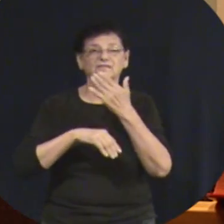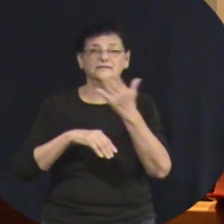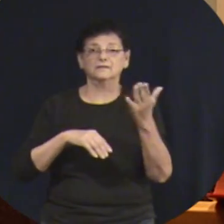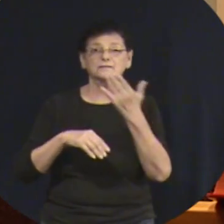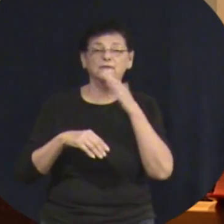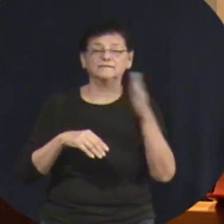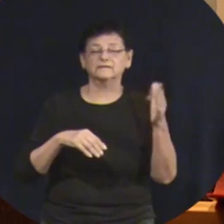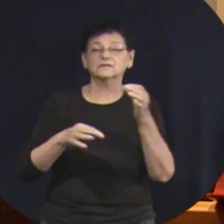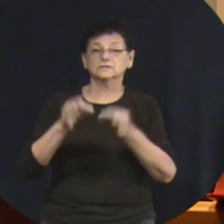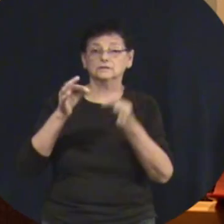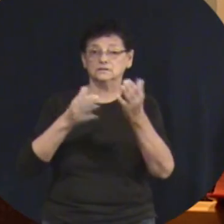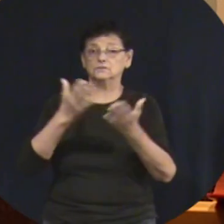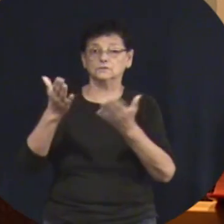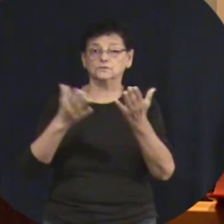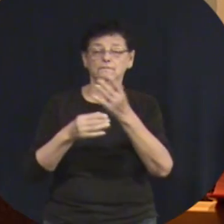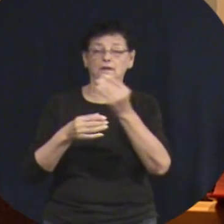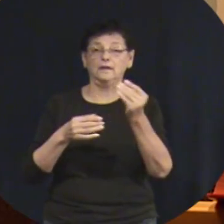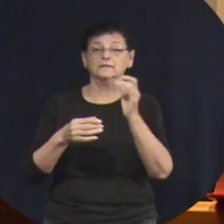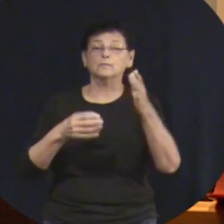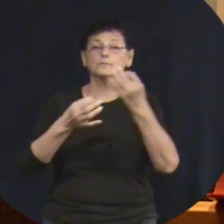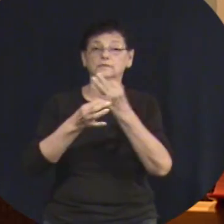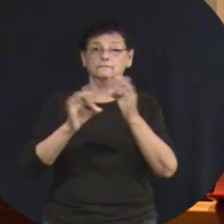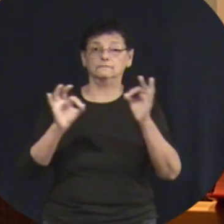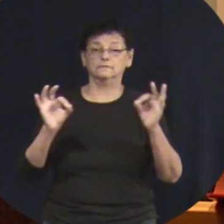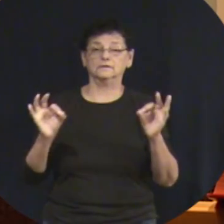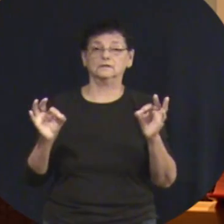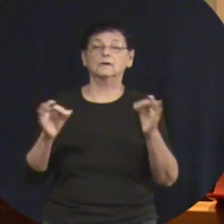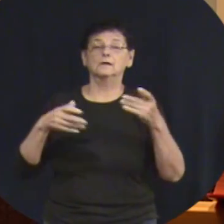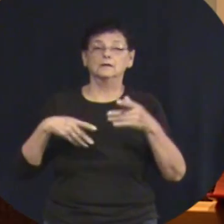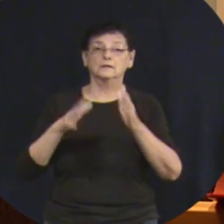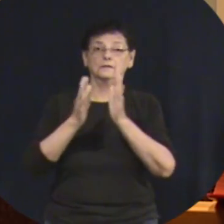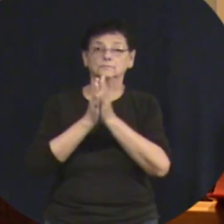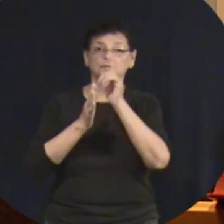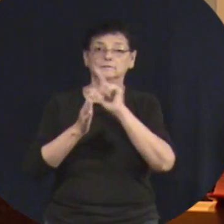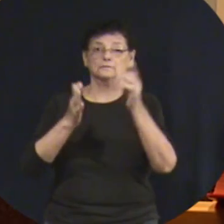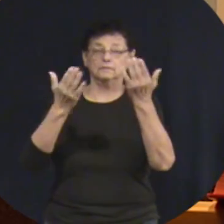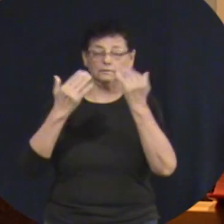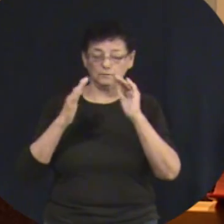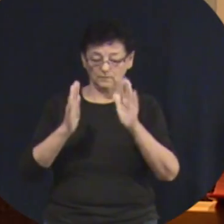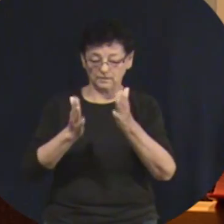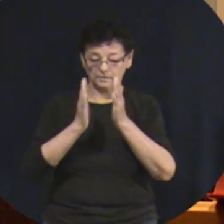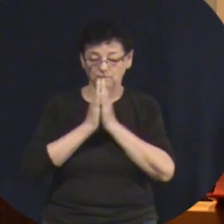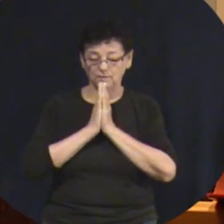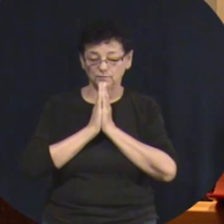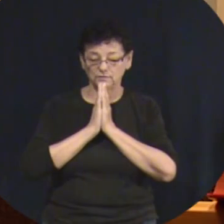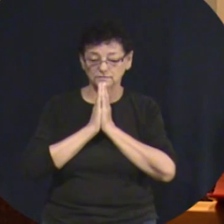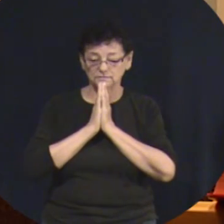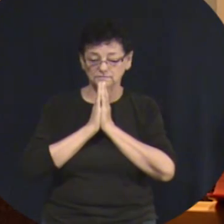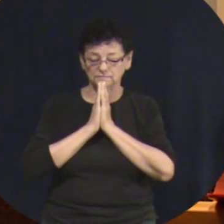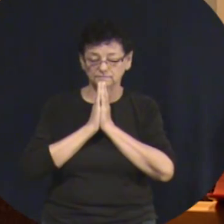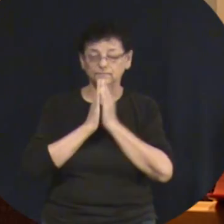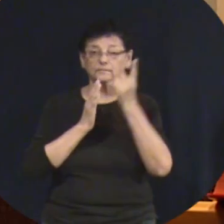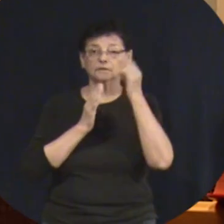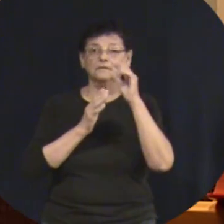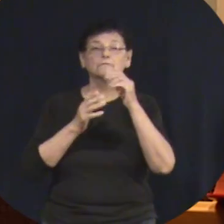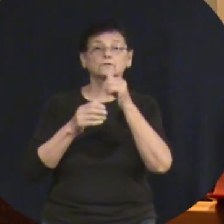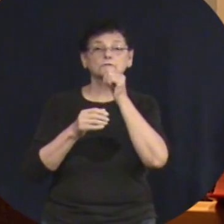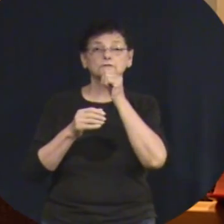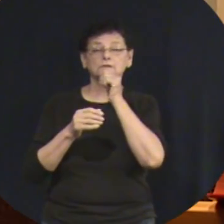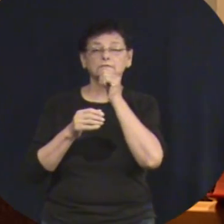that justice may be served and they may be freed, let us pray to the Lord. Lord, hear our prayer. For